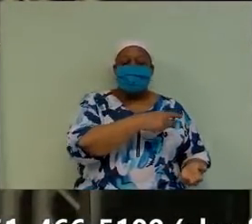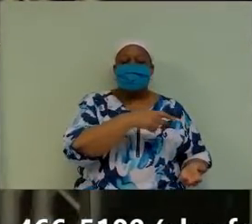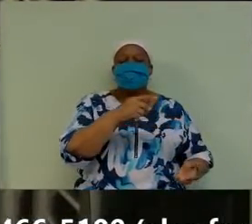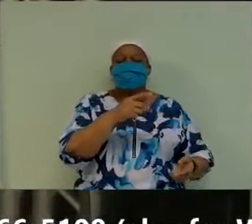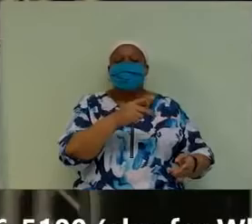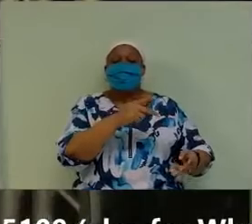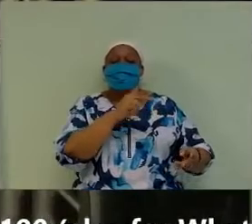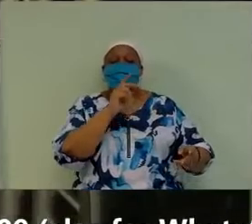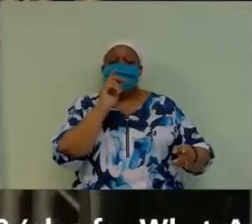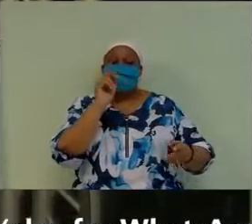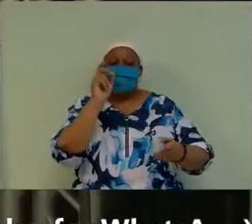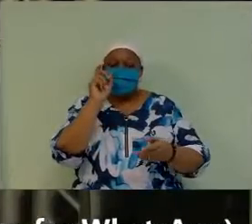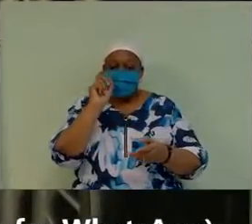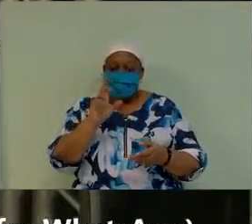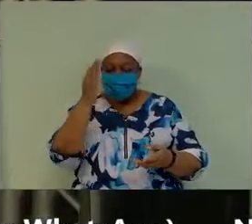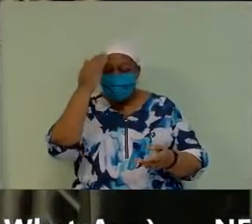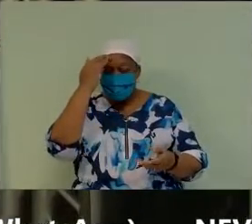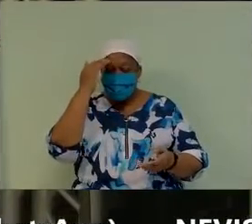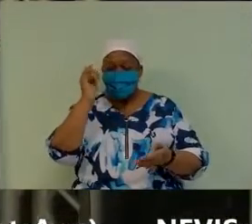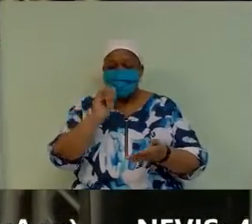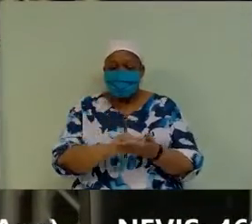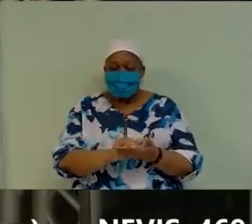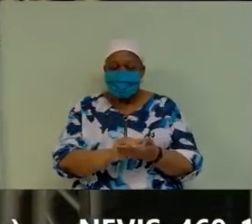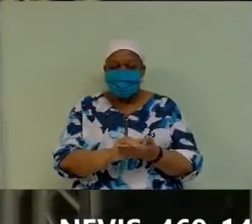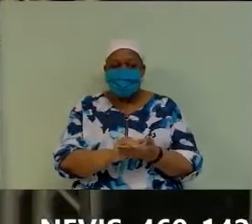Remember, essential workers are